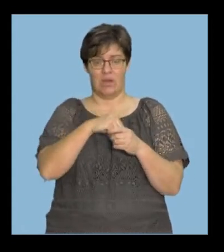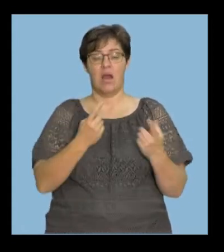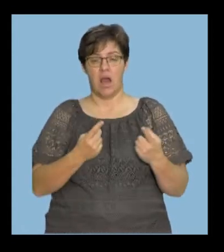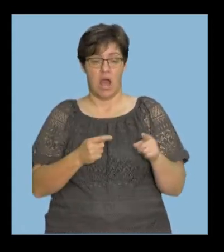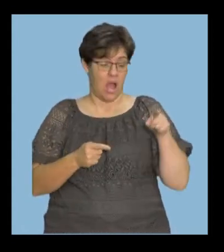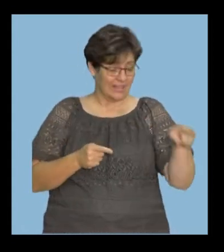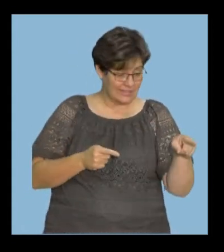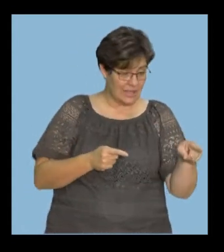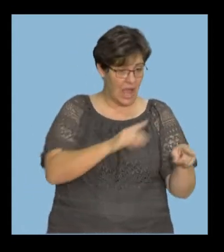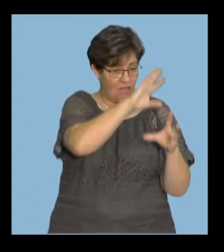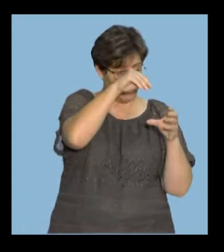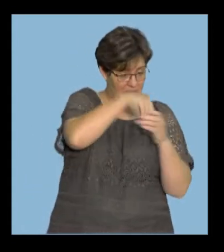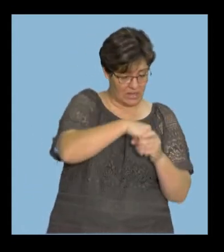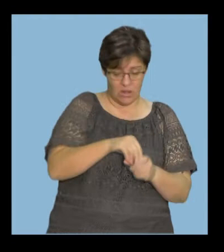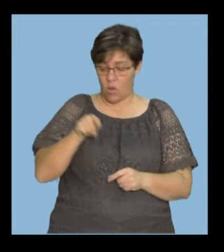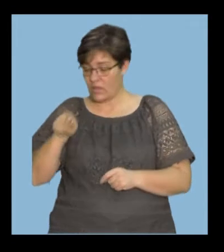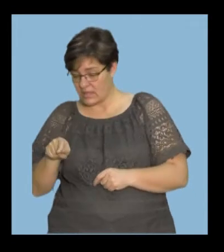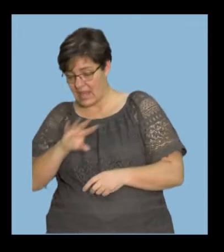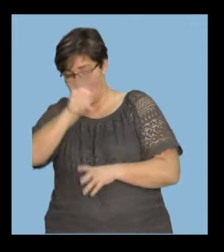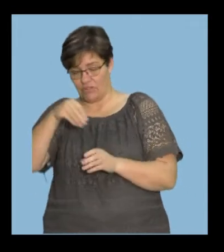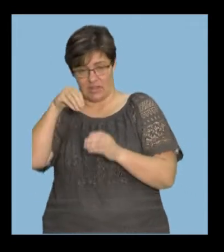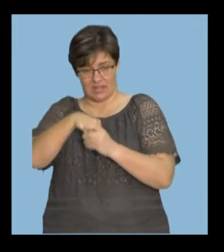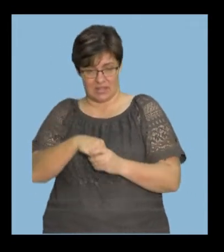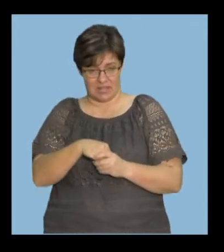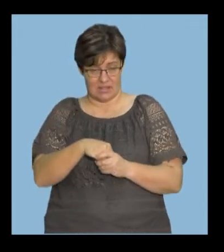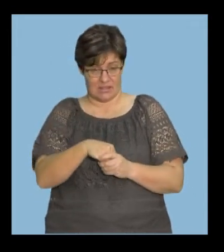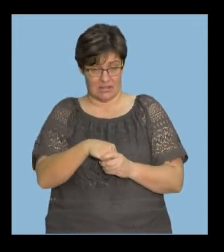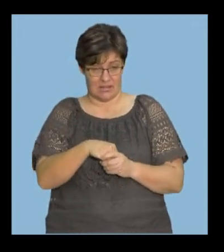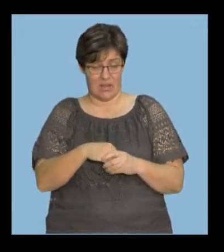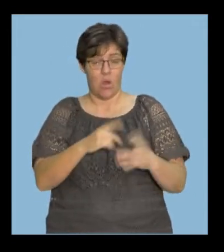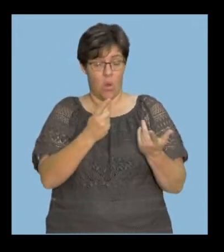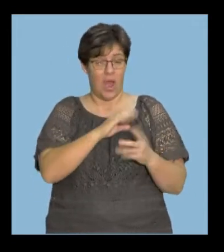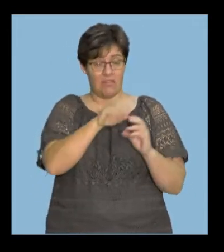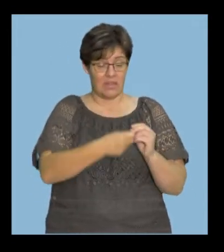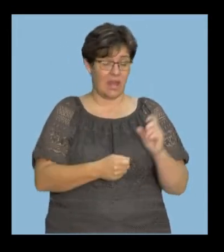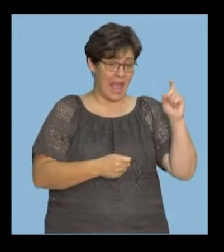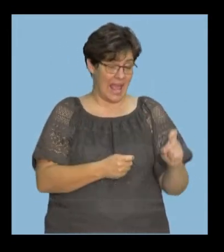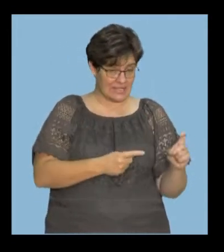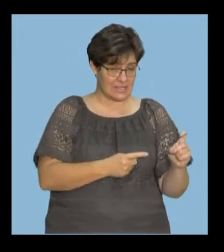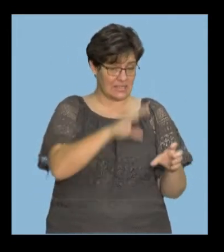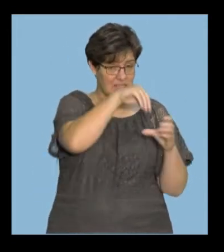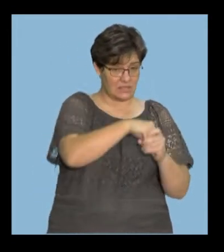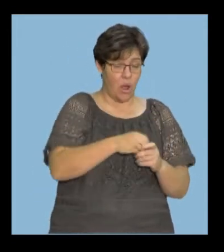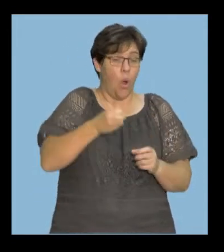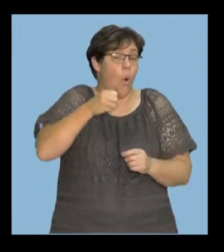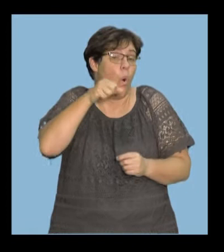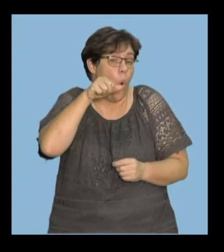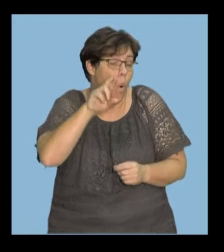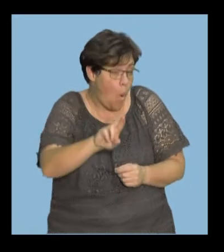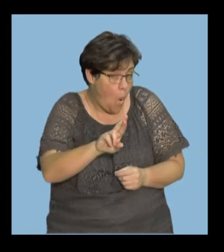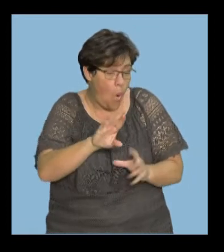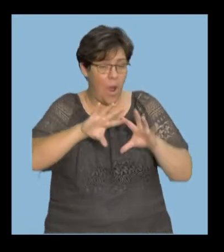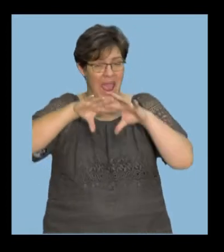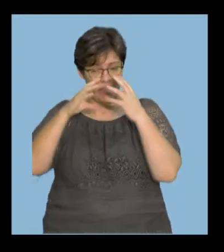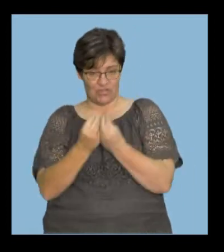one of the two sets. So it must have all the elements of X, but it needs to make sure that we've